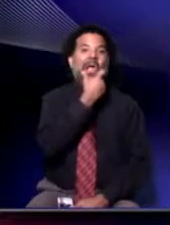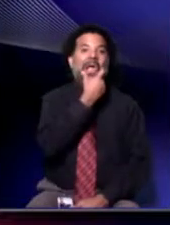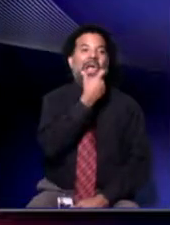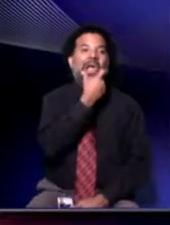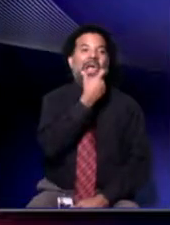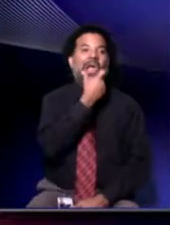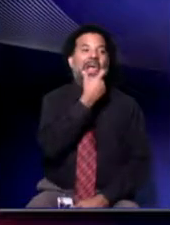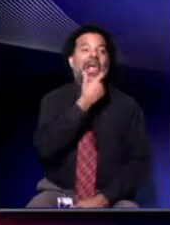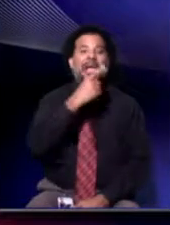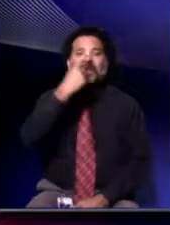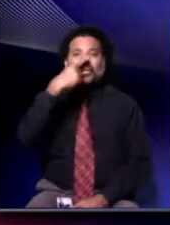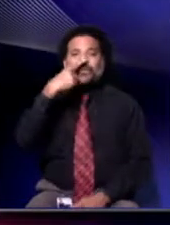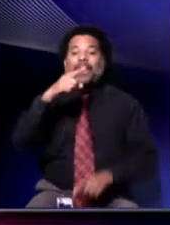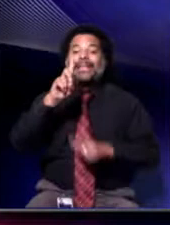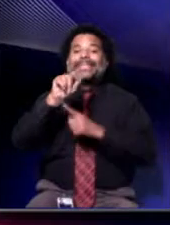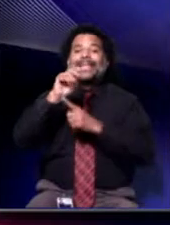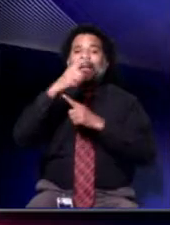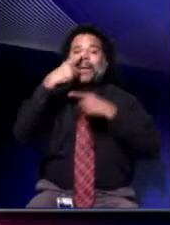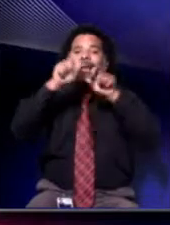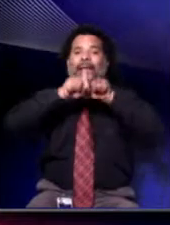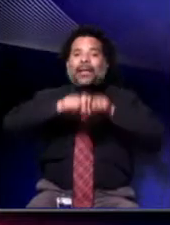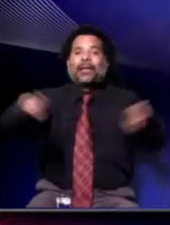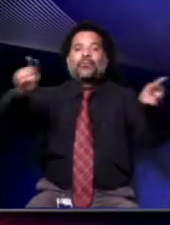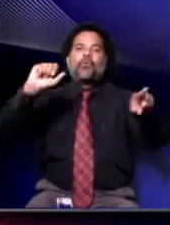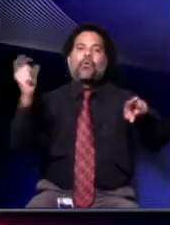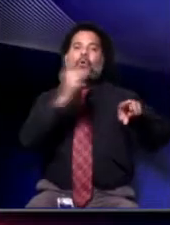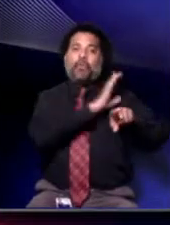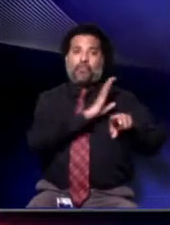Leticia, can you send that date out to all the board members, please?